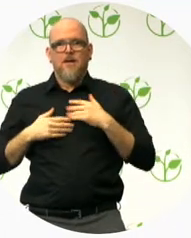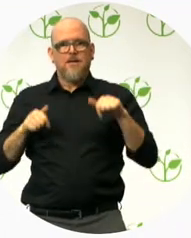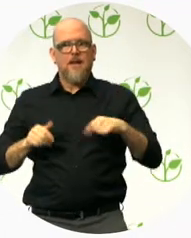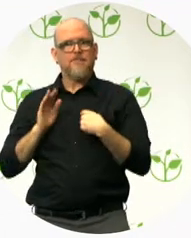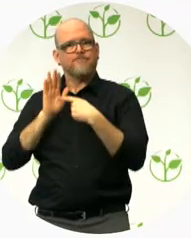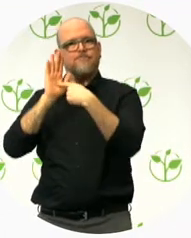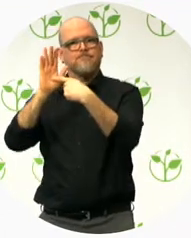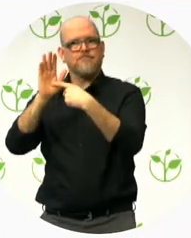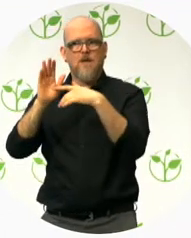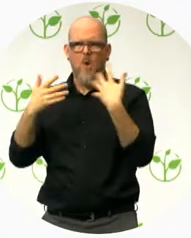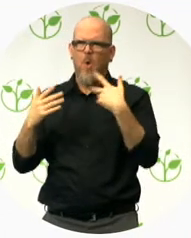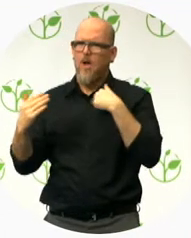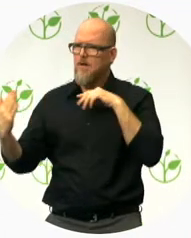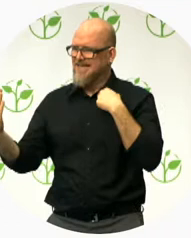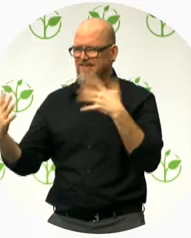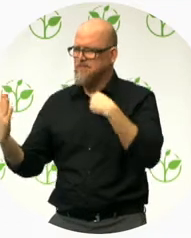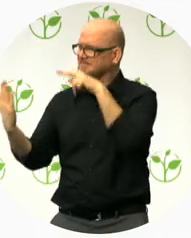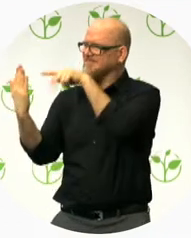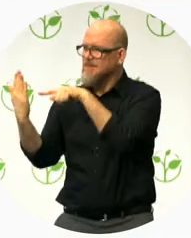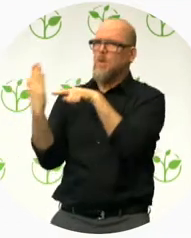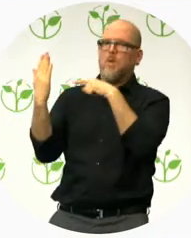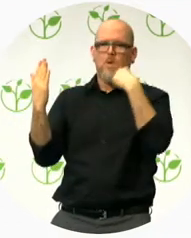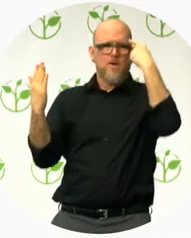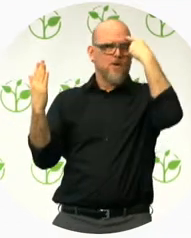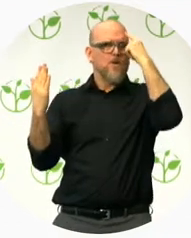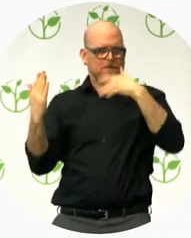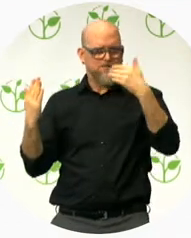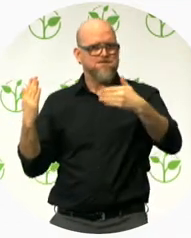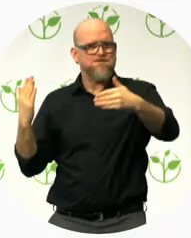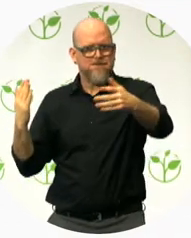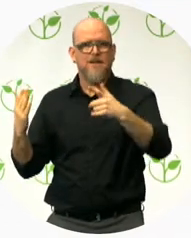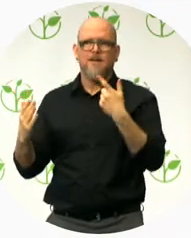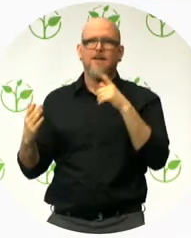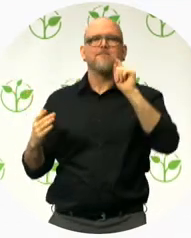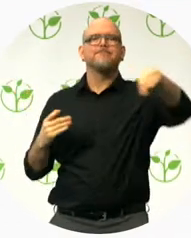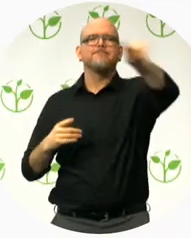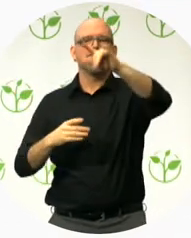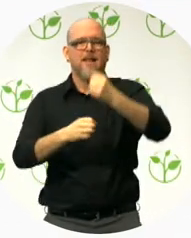and then you can be ambassadors once you go back home and become yourselves